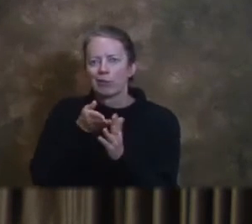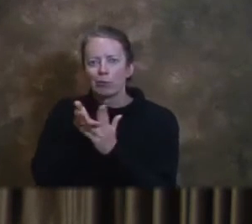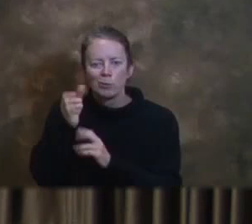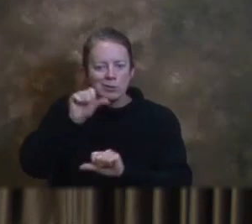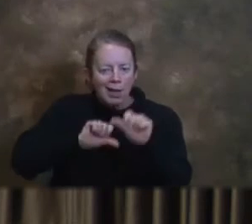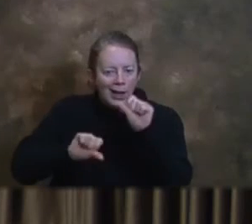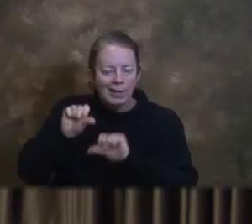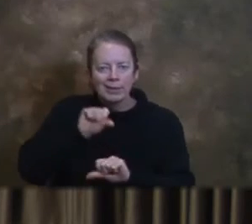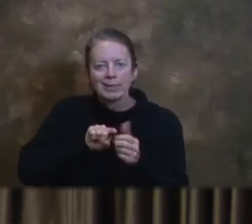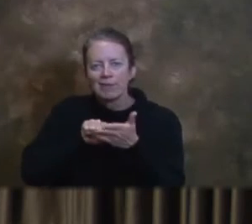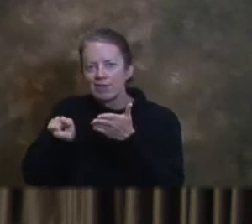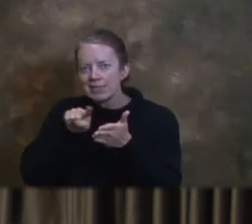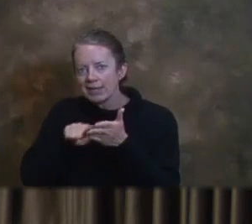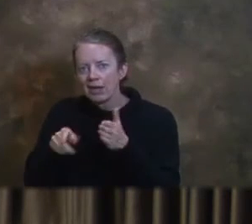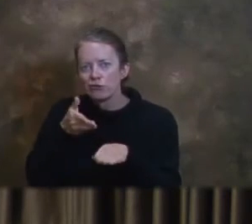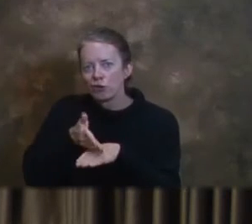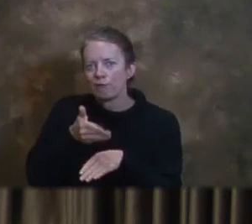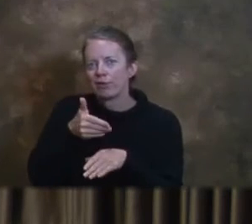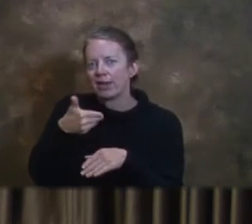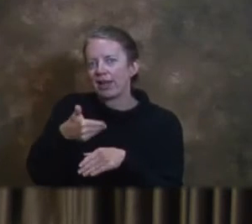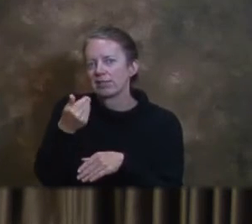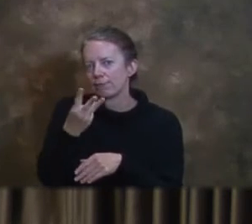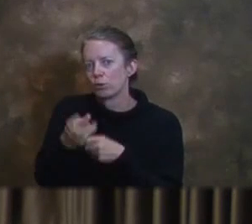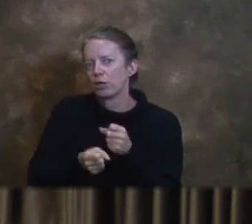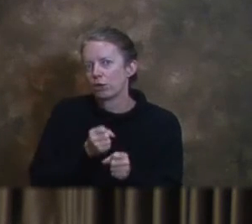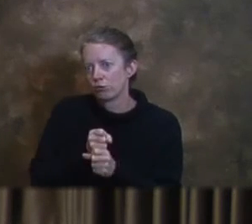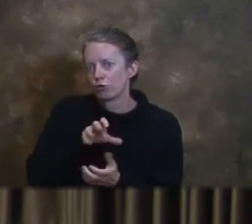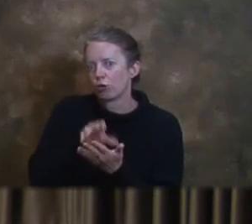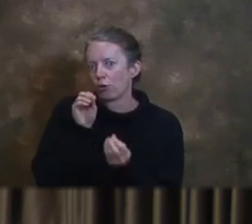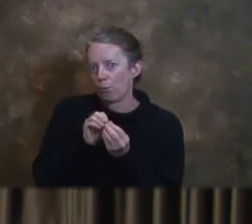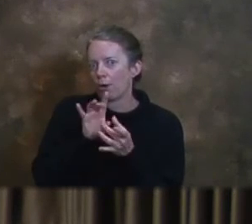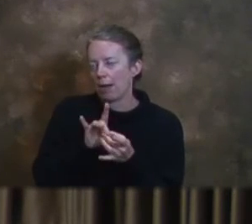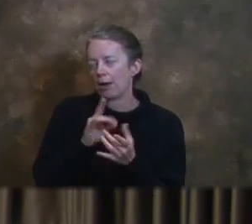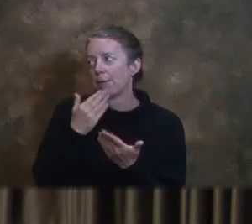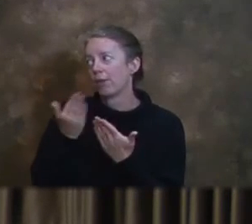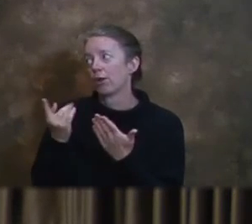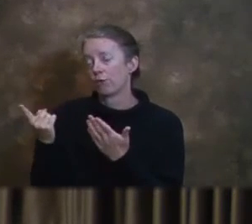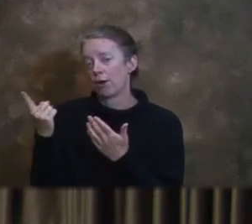years as we learn more about it. Thanks for asking that question.